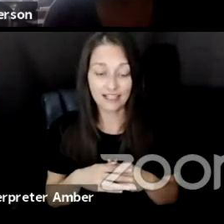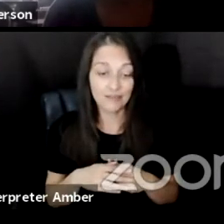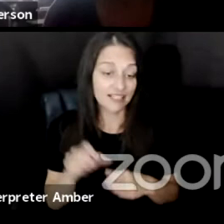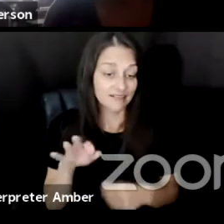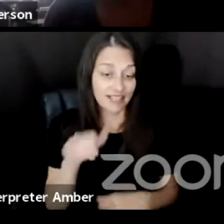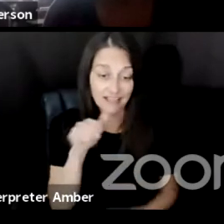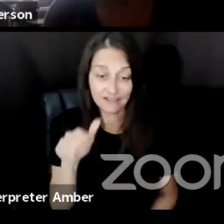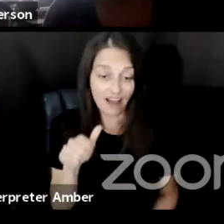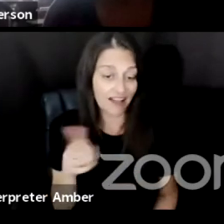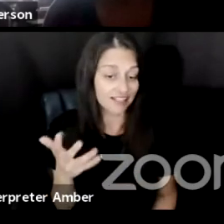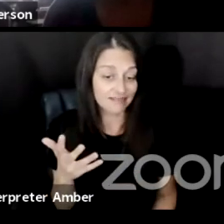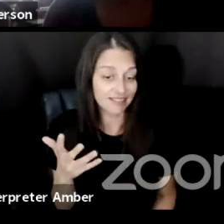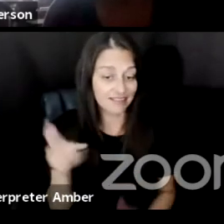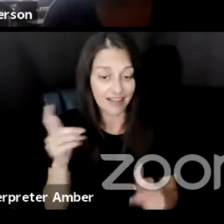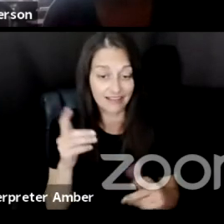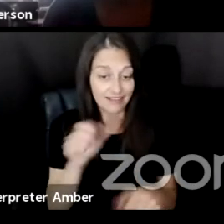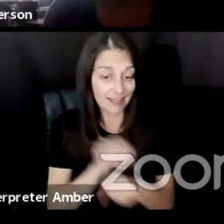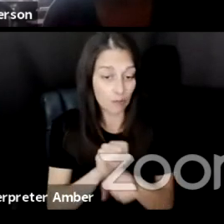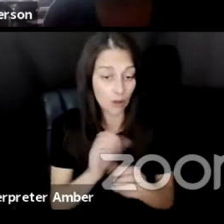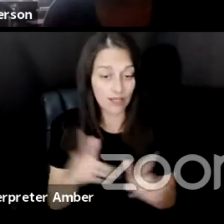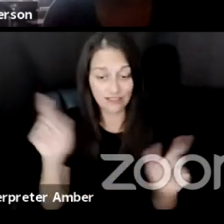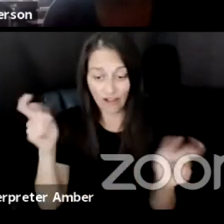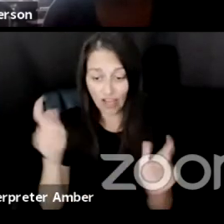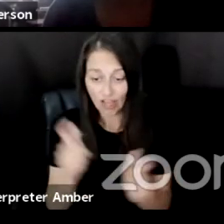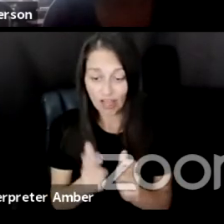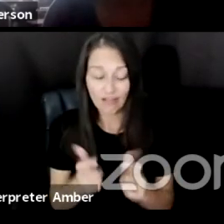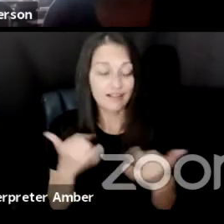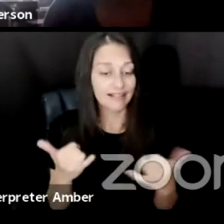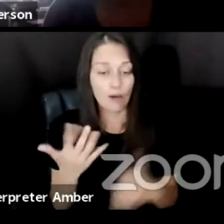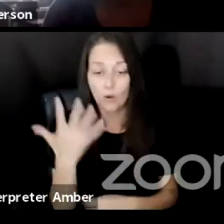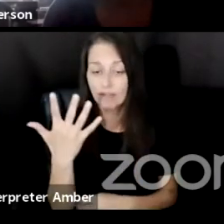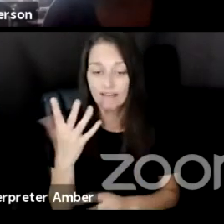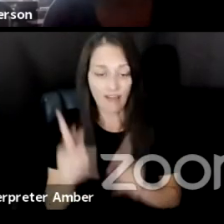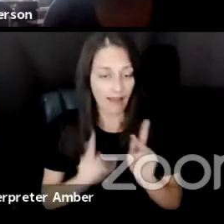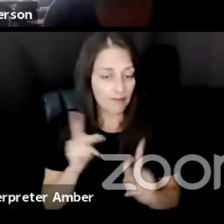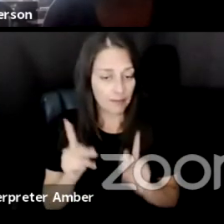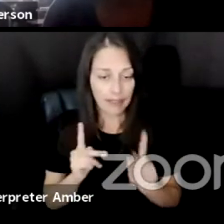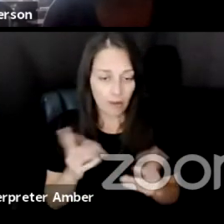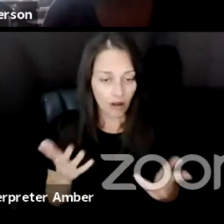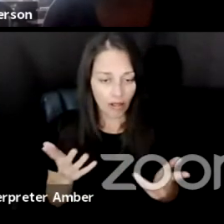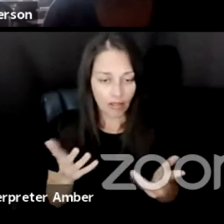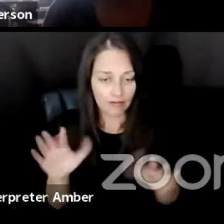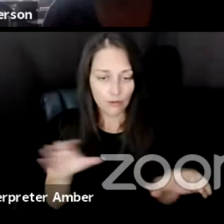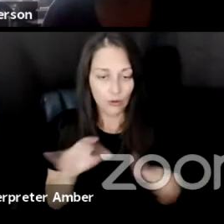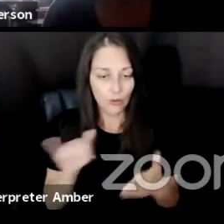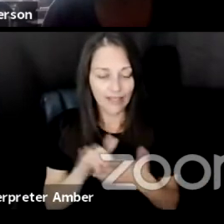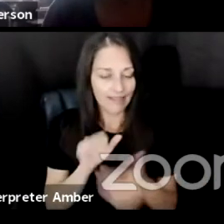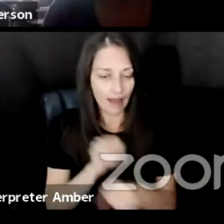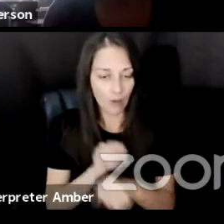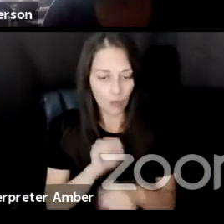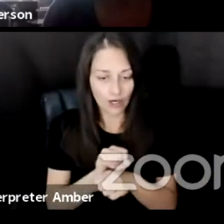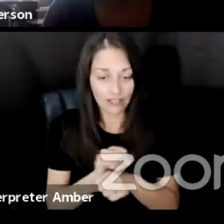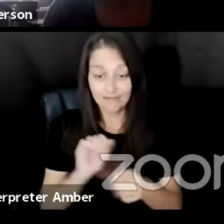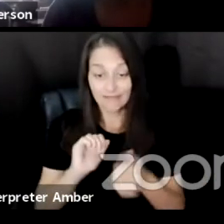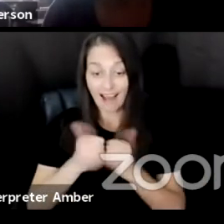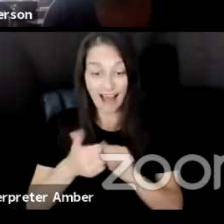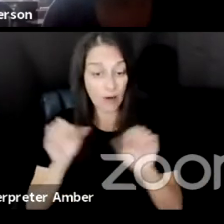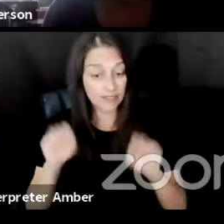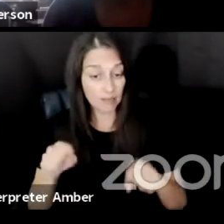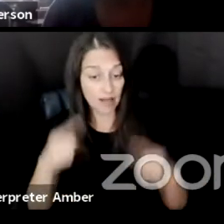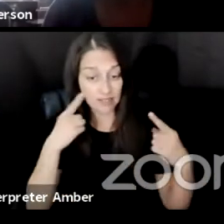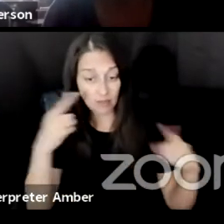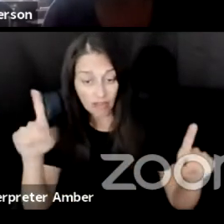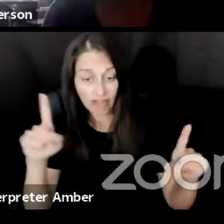these jobs anymore. And how can we do any of the things that we're talking about, even in terms of just like A, doing good work, and B,